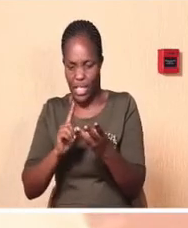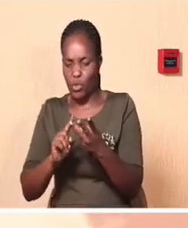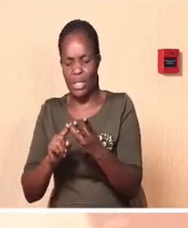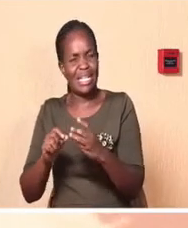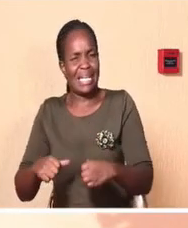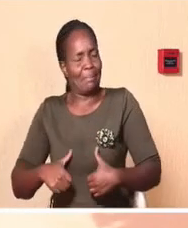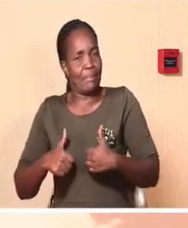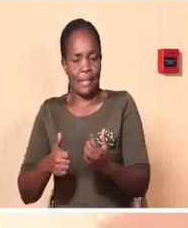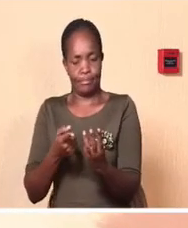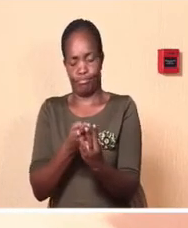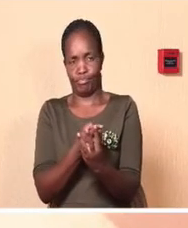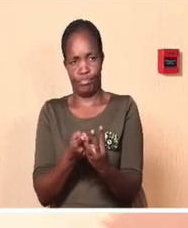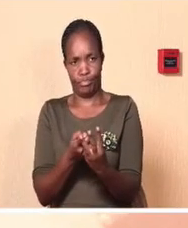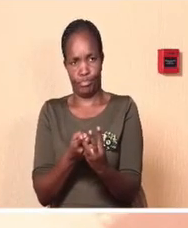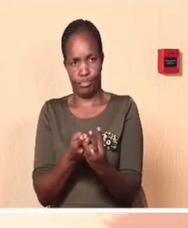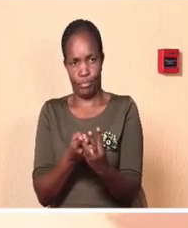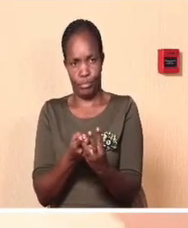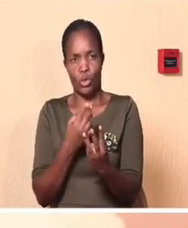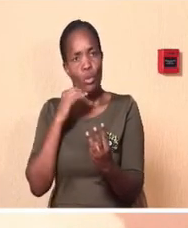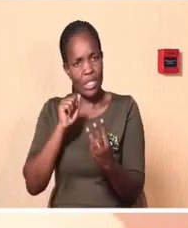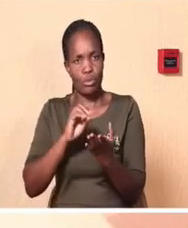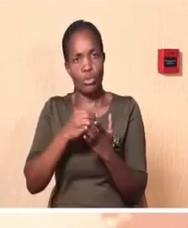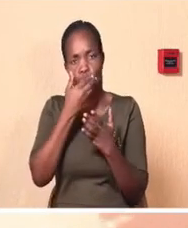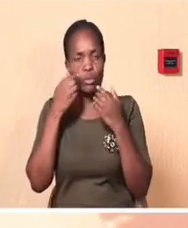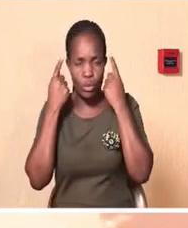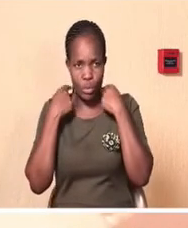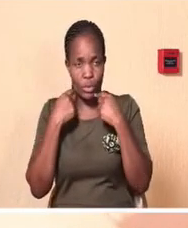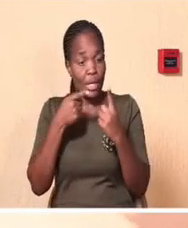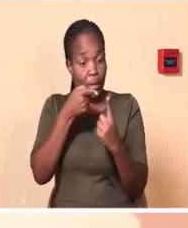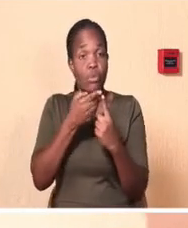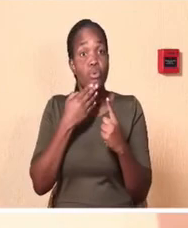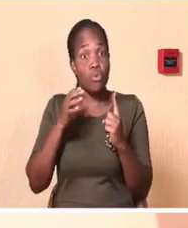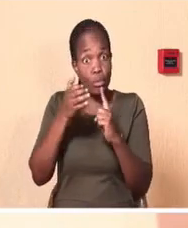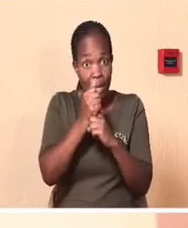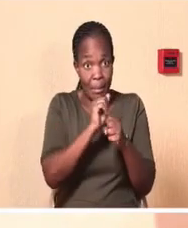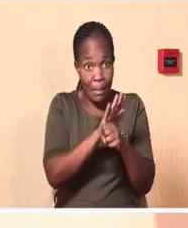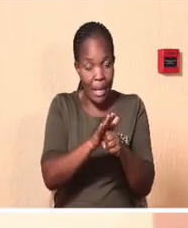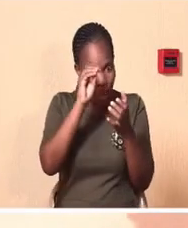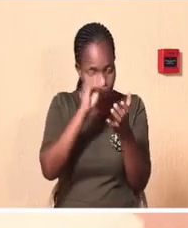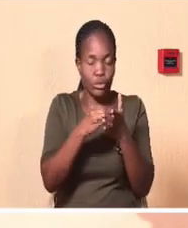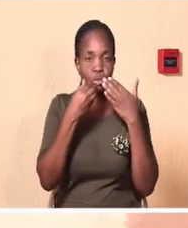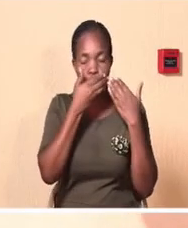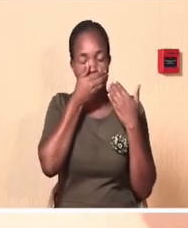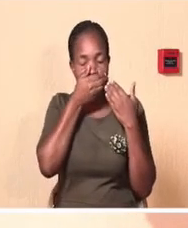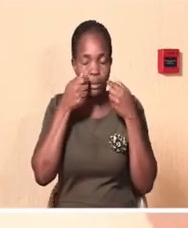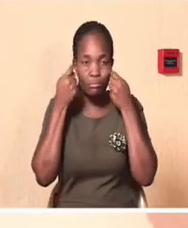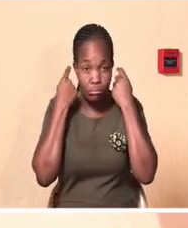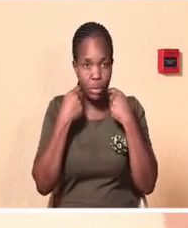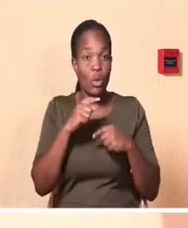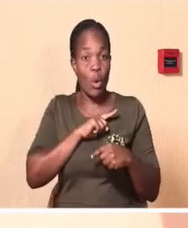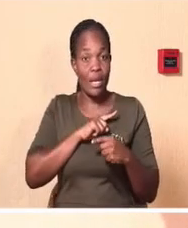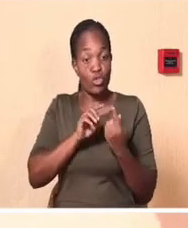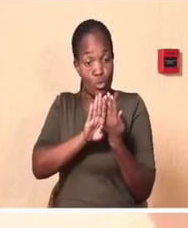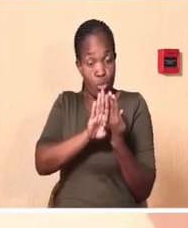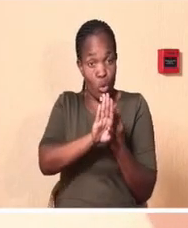is sick wears the mask to protect others, not